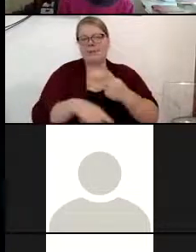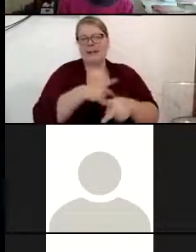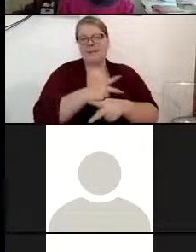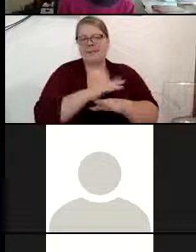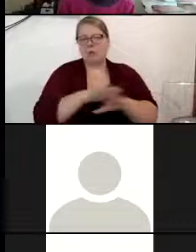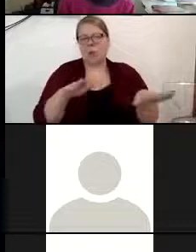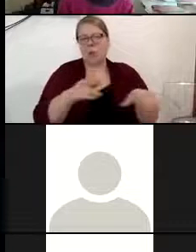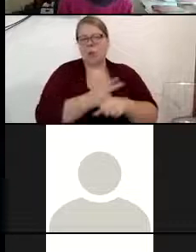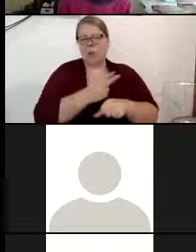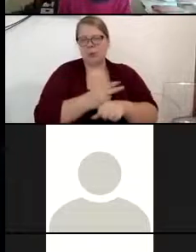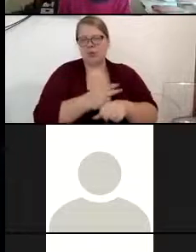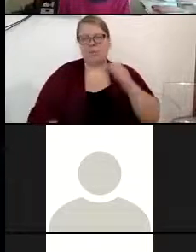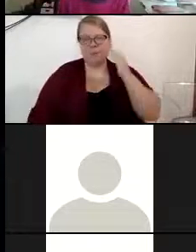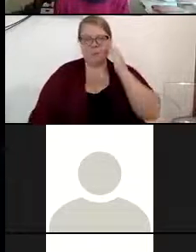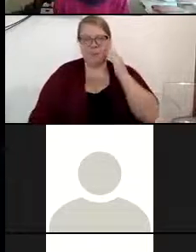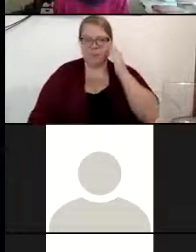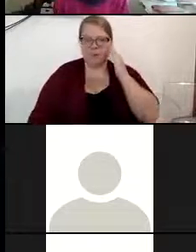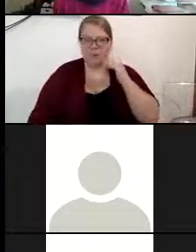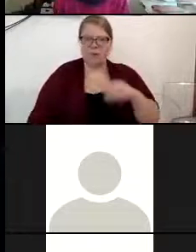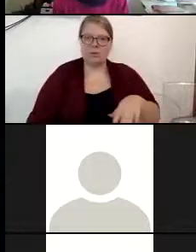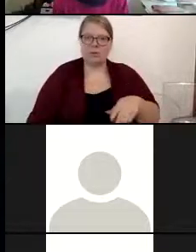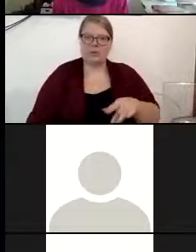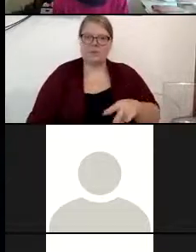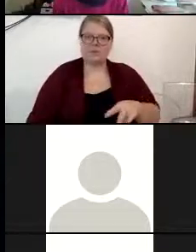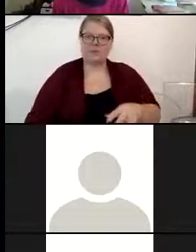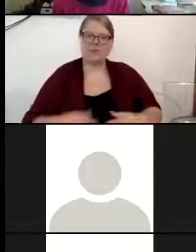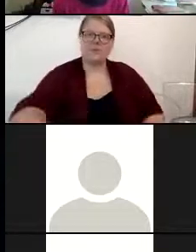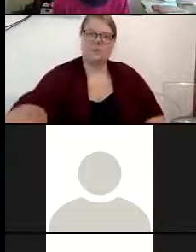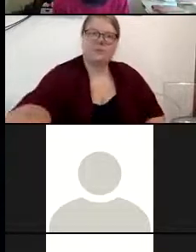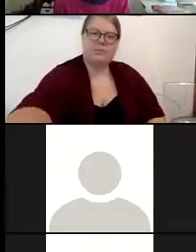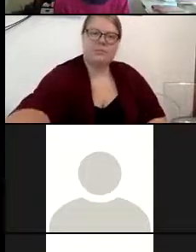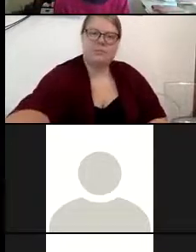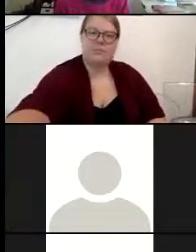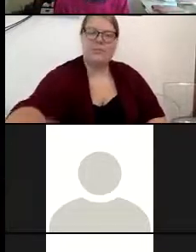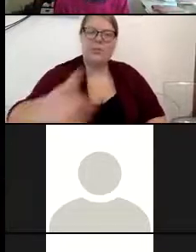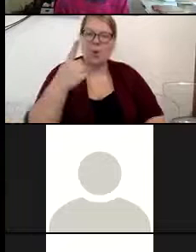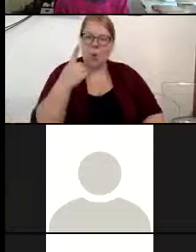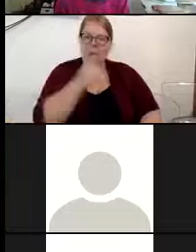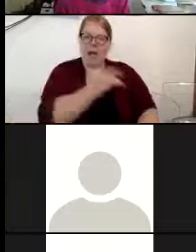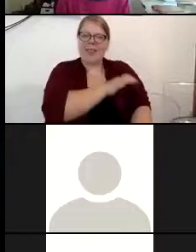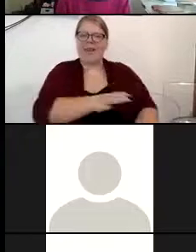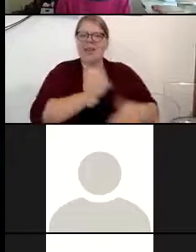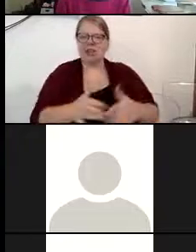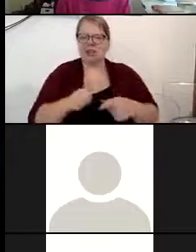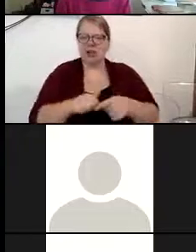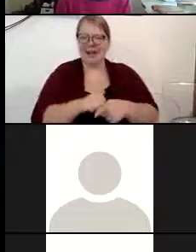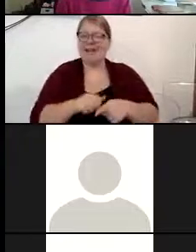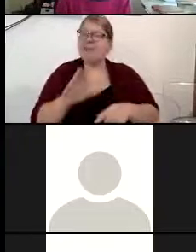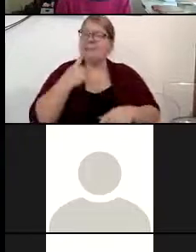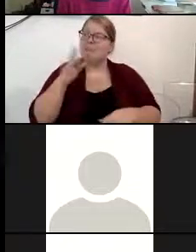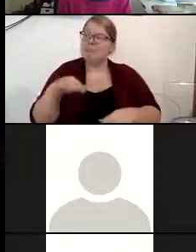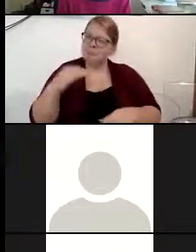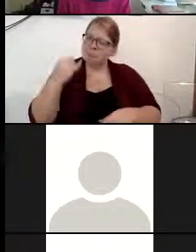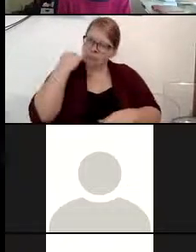of abstinence as a goal. I actually had a person in training, a clinician, say, well, what if the client comes in